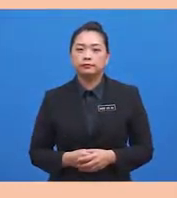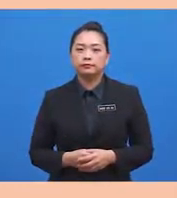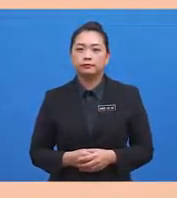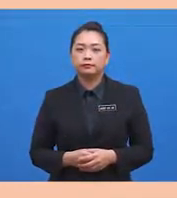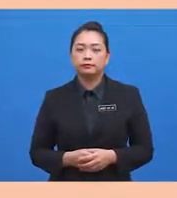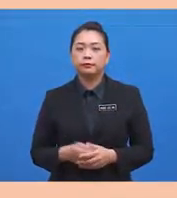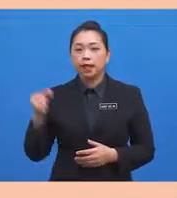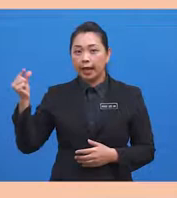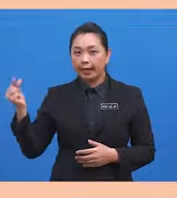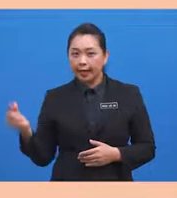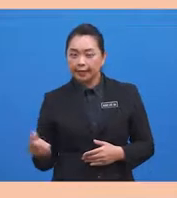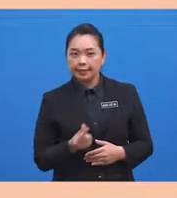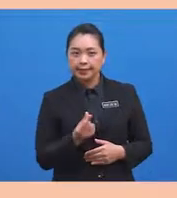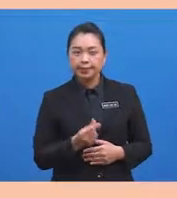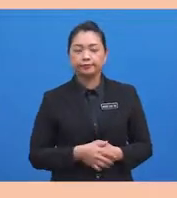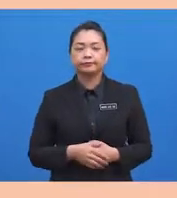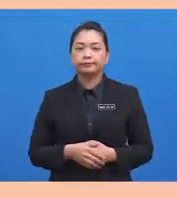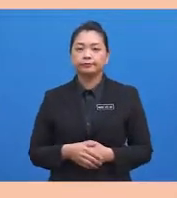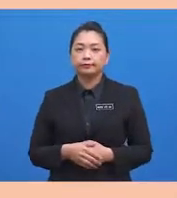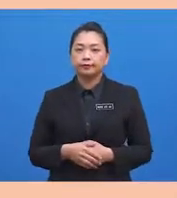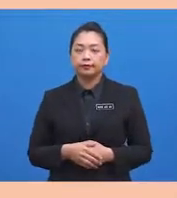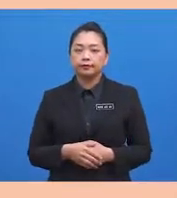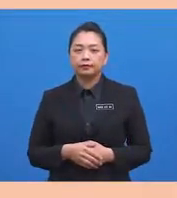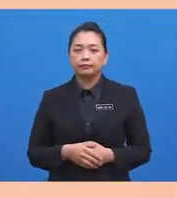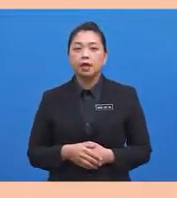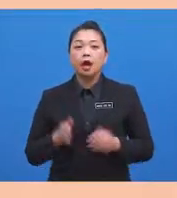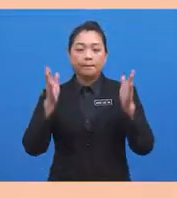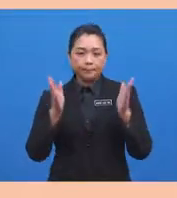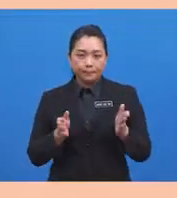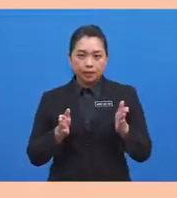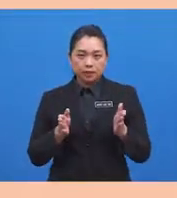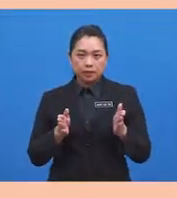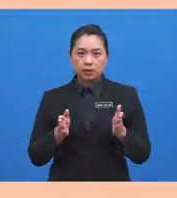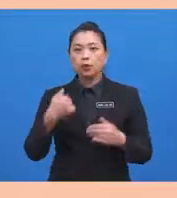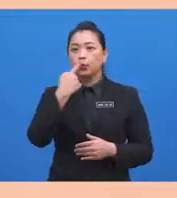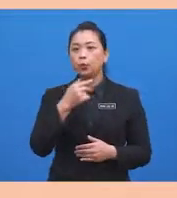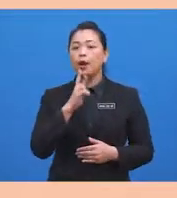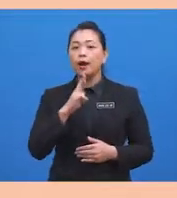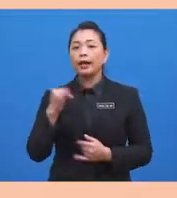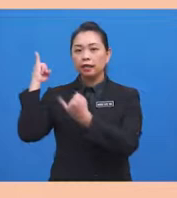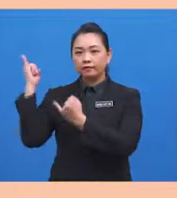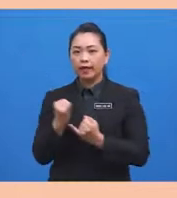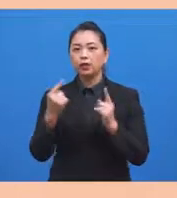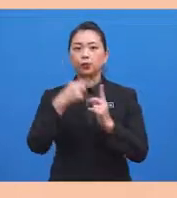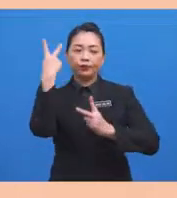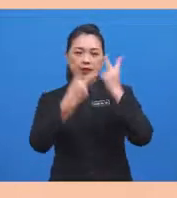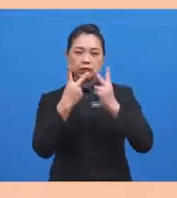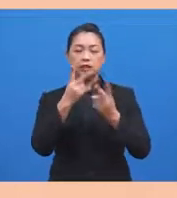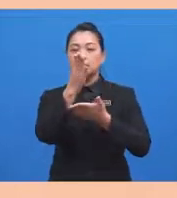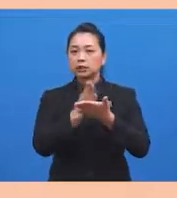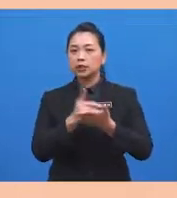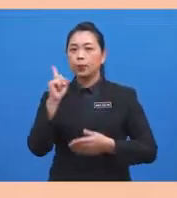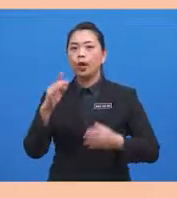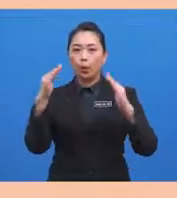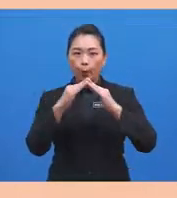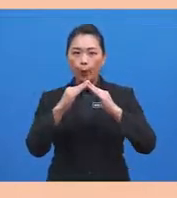one, guests. Guests means person or people who are invited to visit someone's home or attend